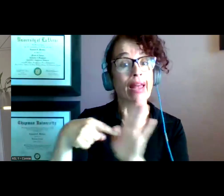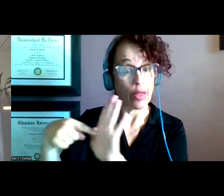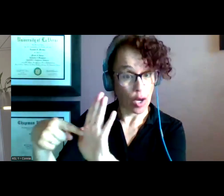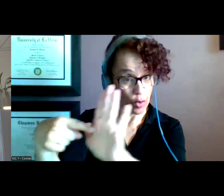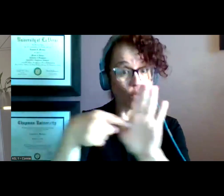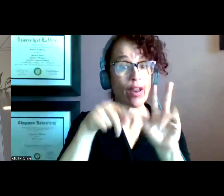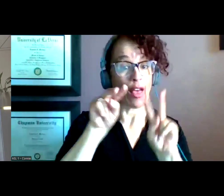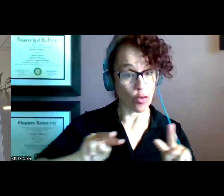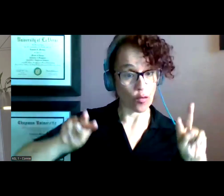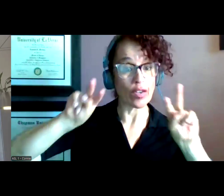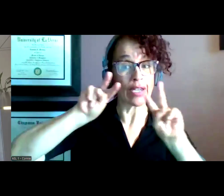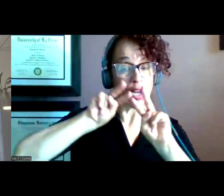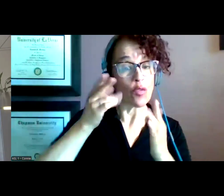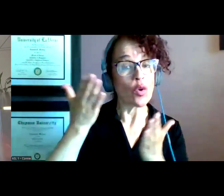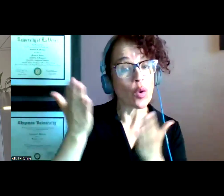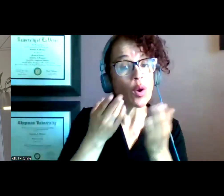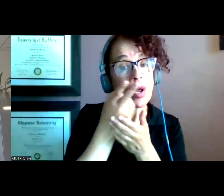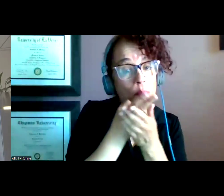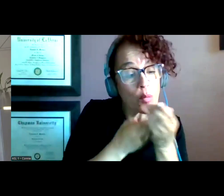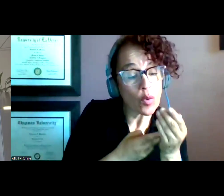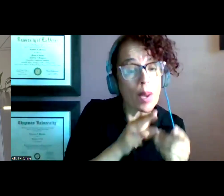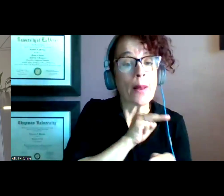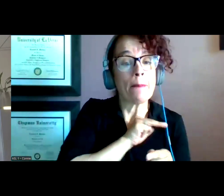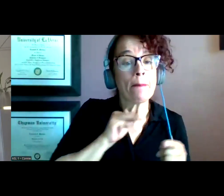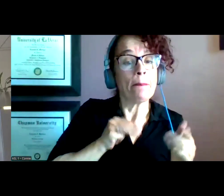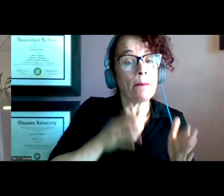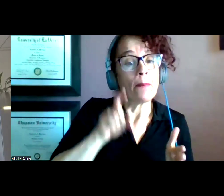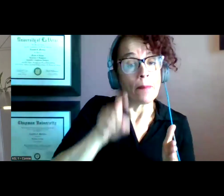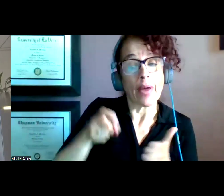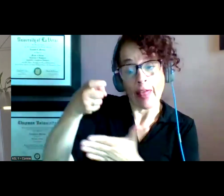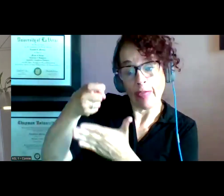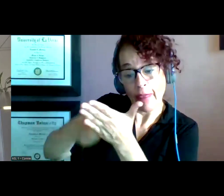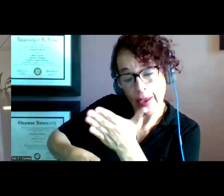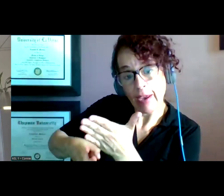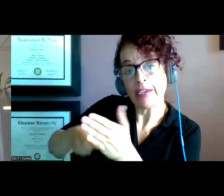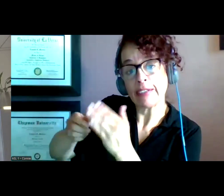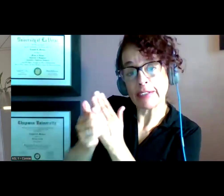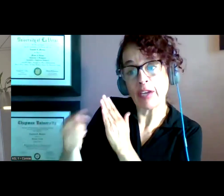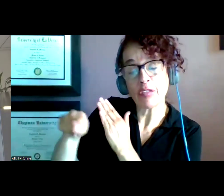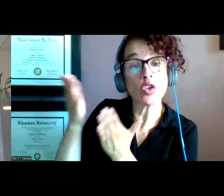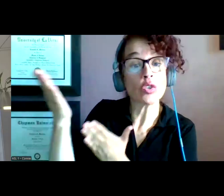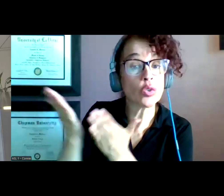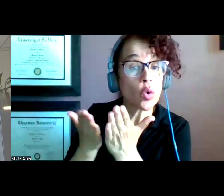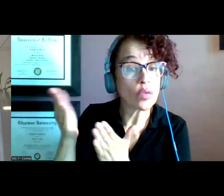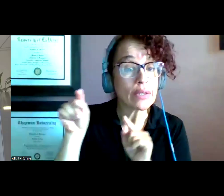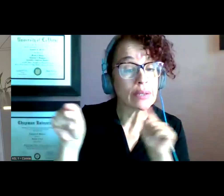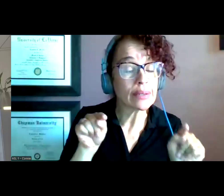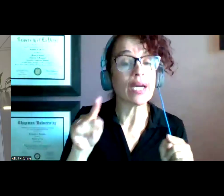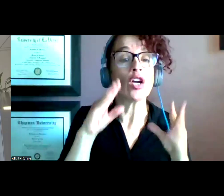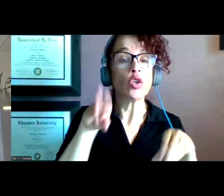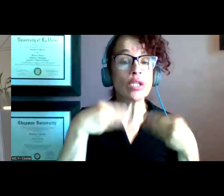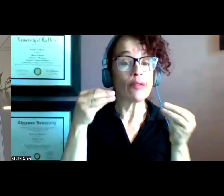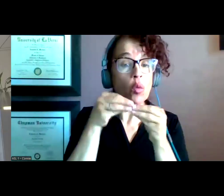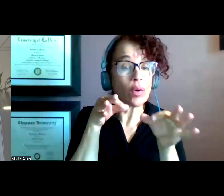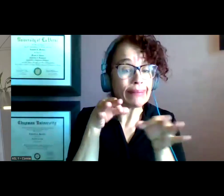the value of these services, both in terms of members' needs and the cost effectiveness of these services. To give a little bit